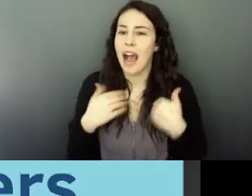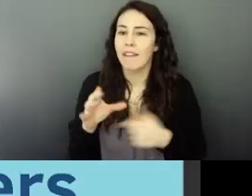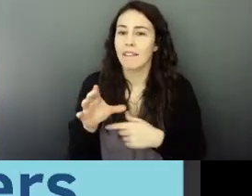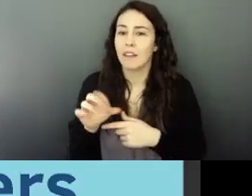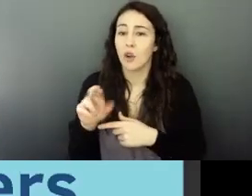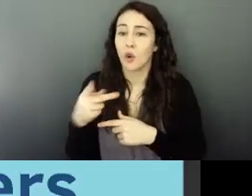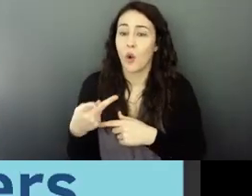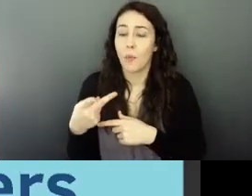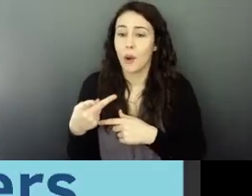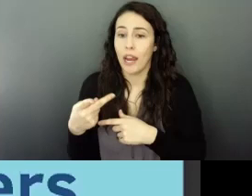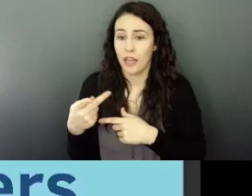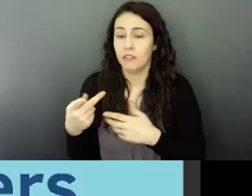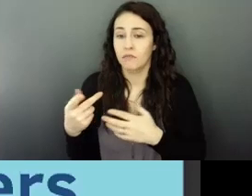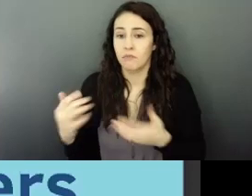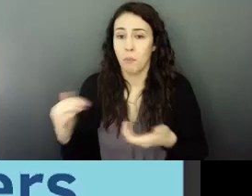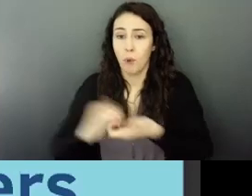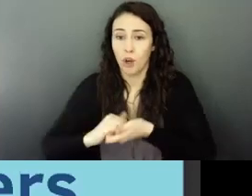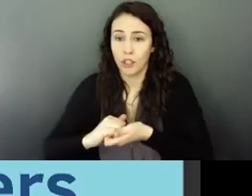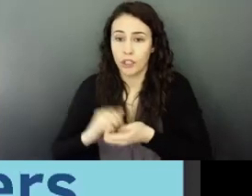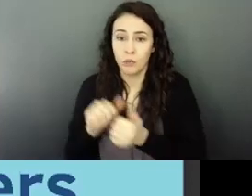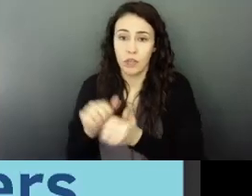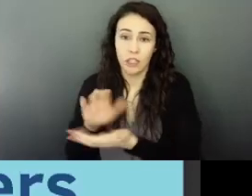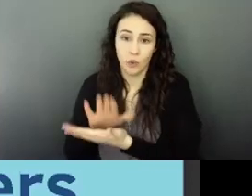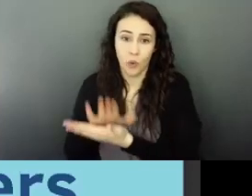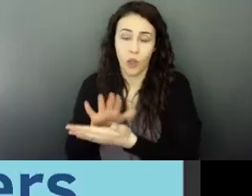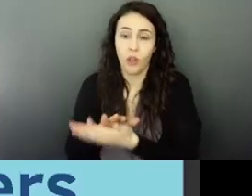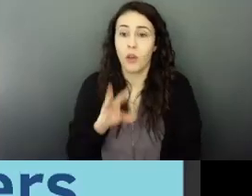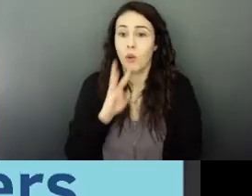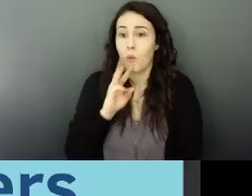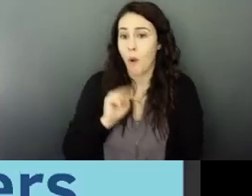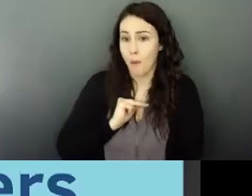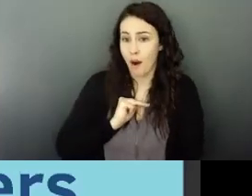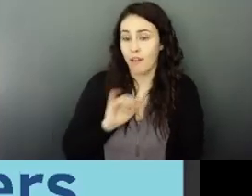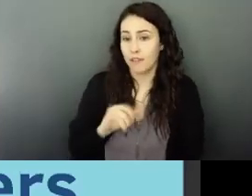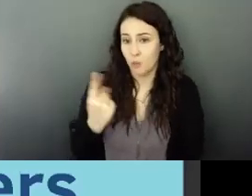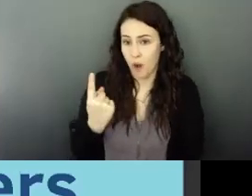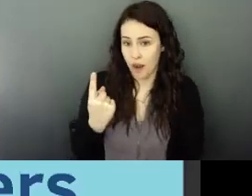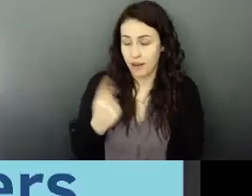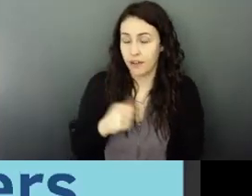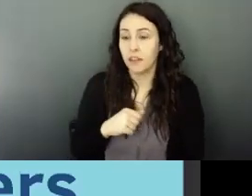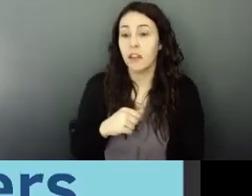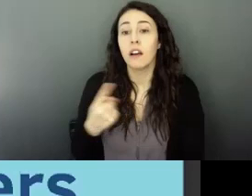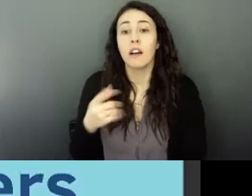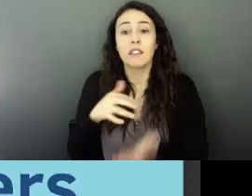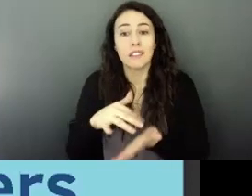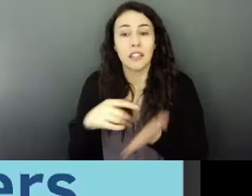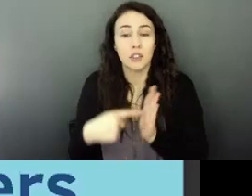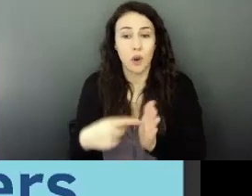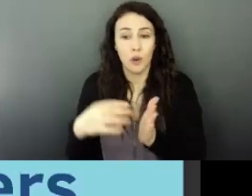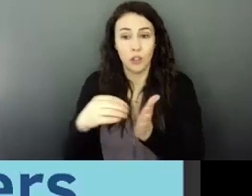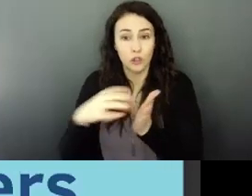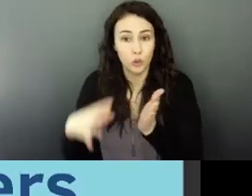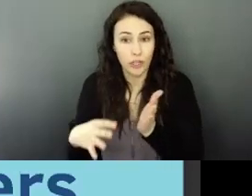with our school, and so Walmart is one of those. And the Lumina study showed that students that are in